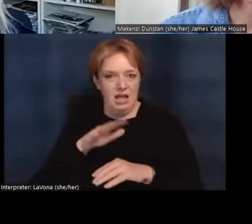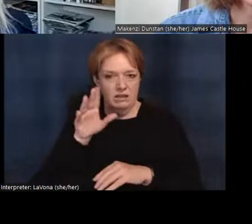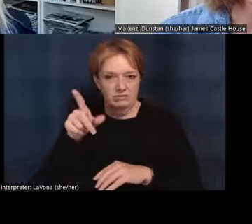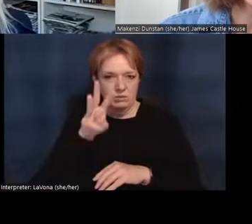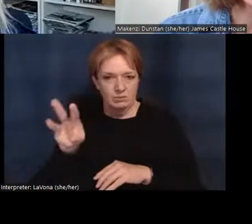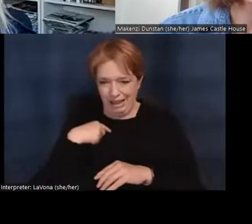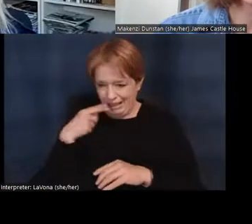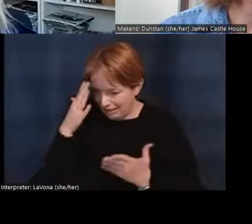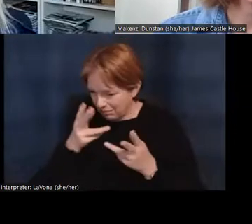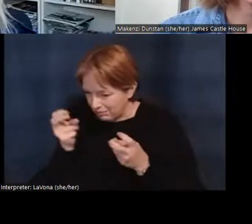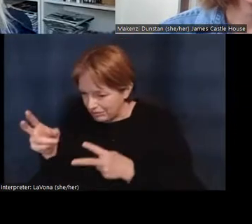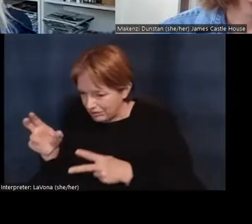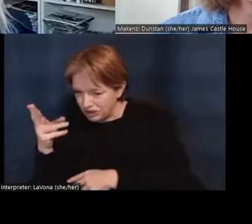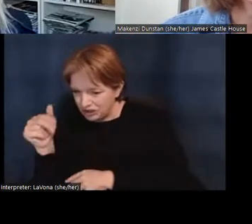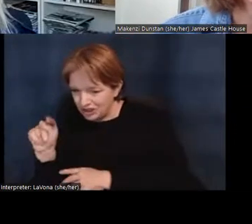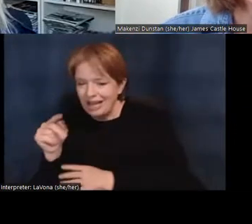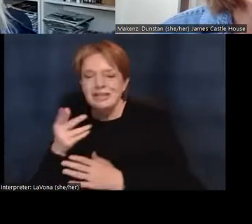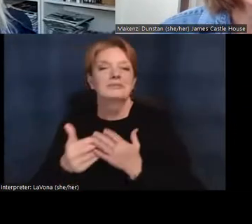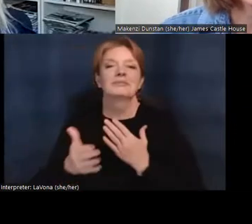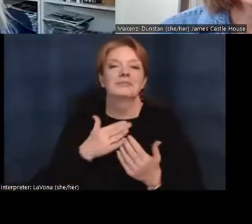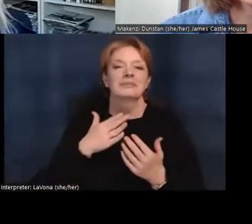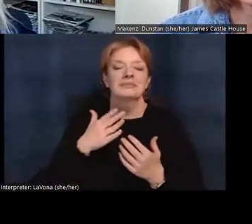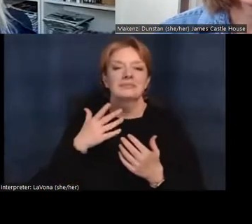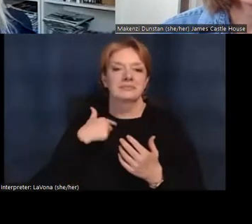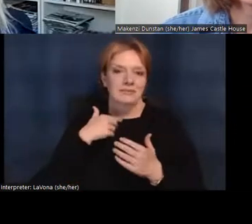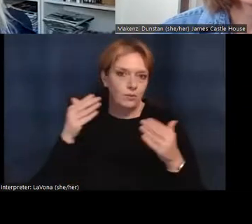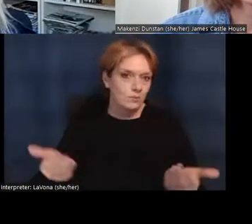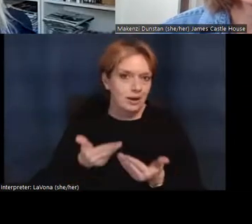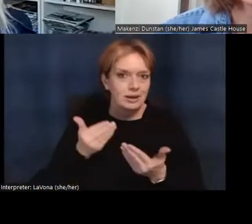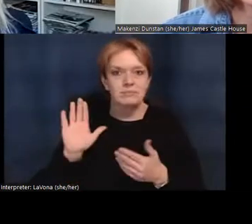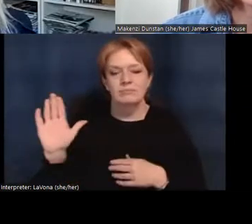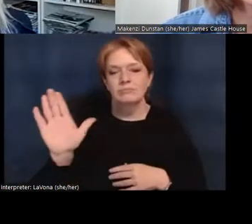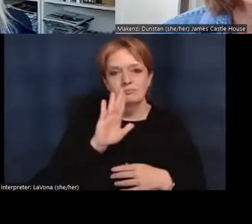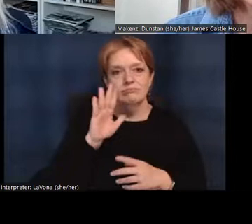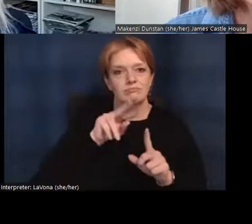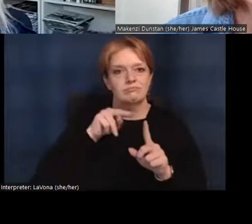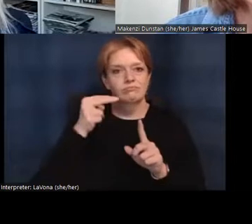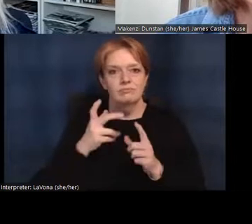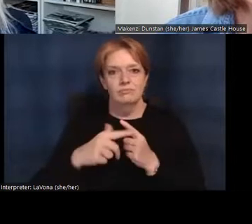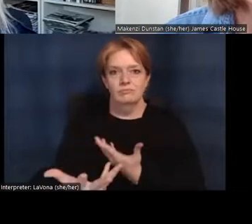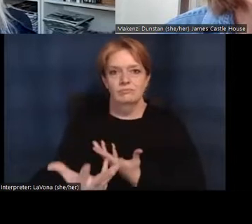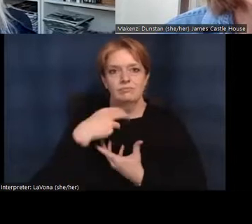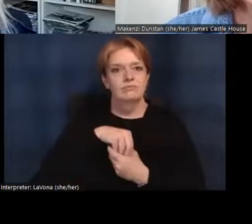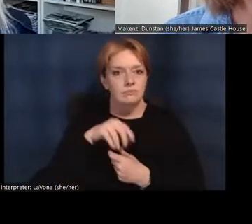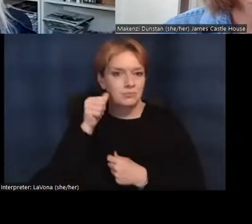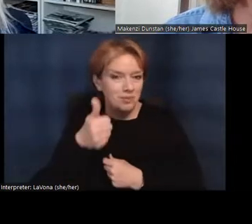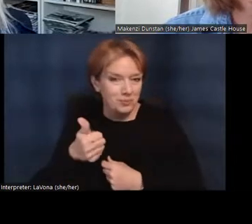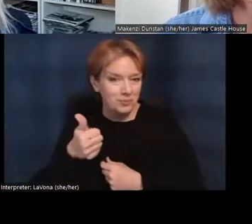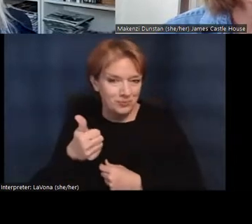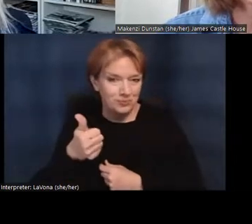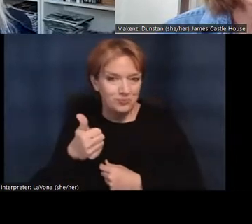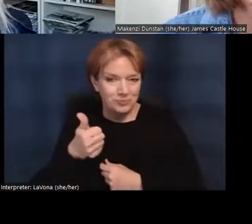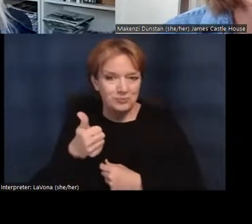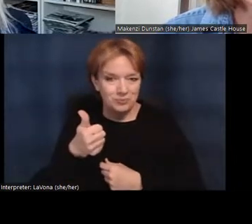the chat. So we would welcome anyone interested to come join us again tomorrow. And